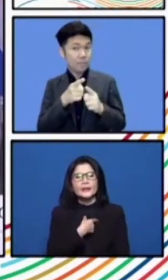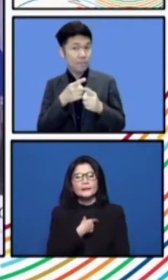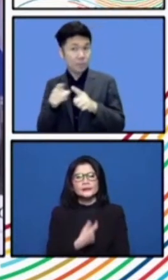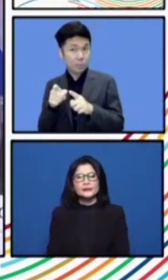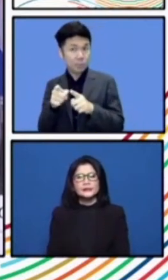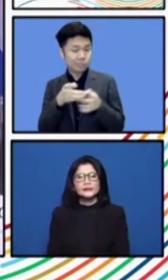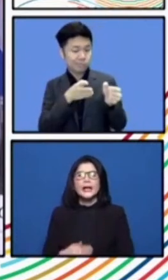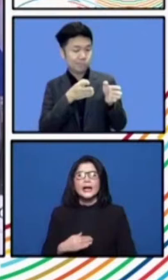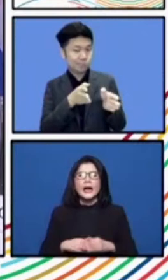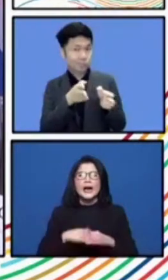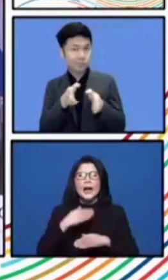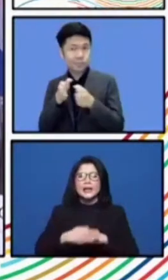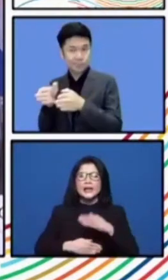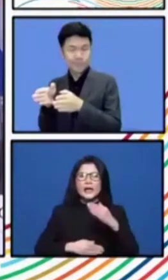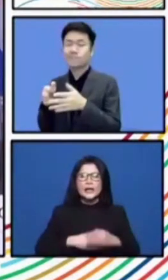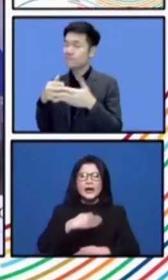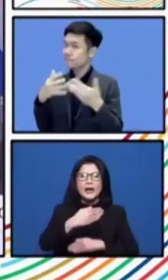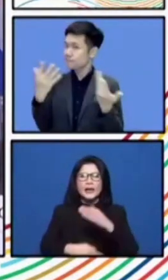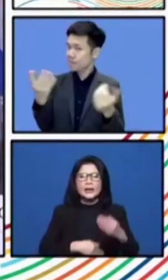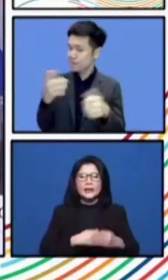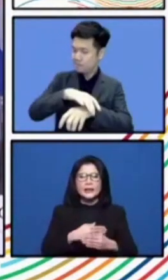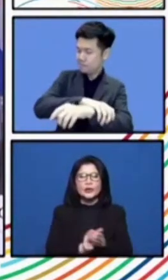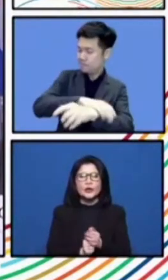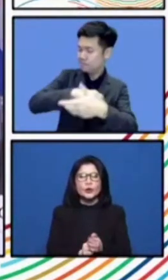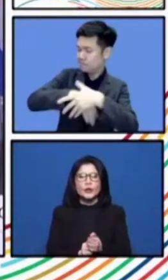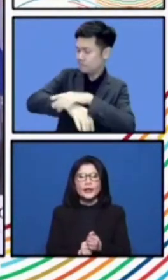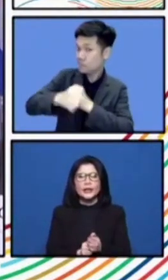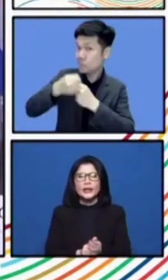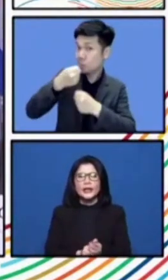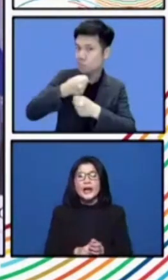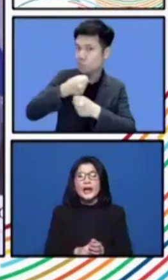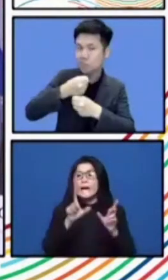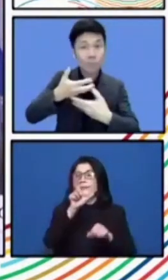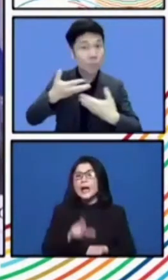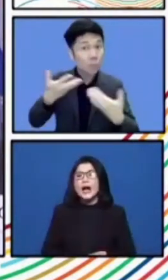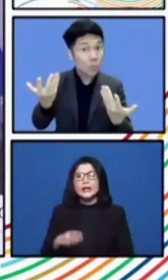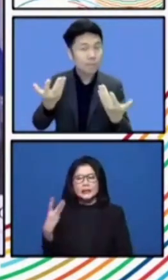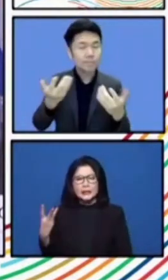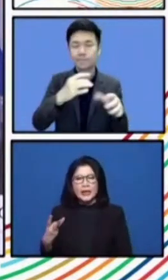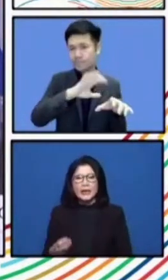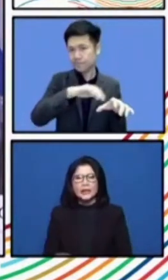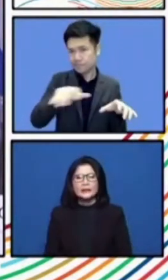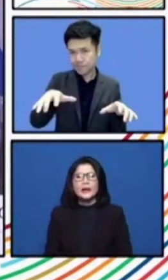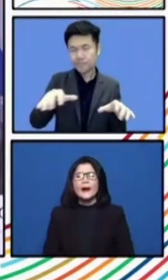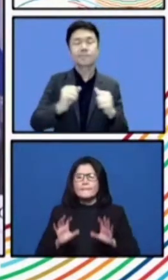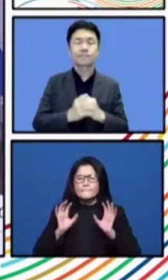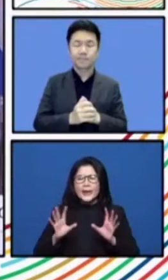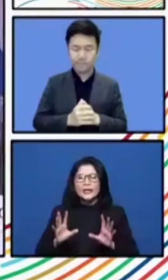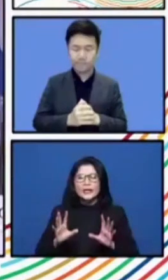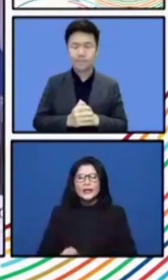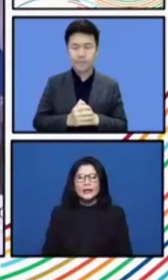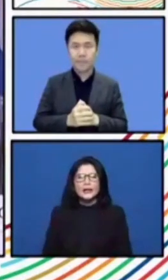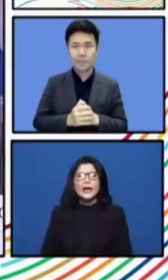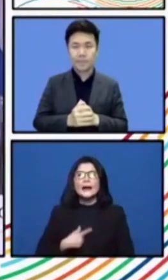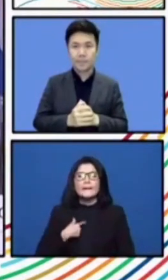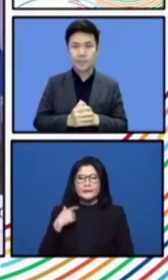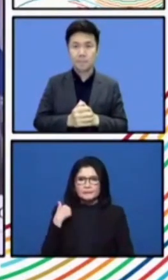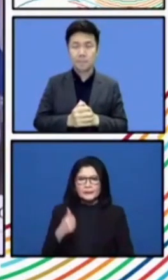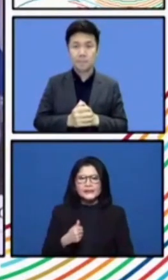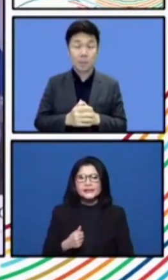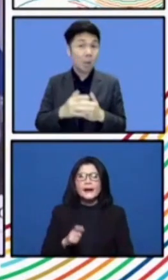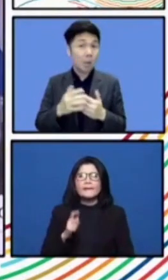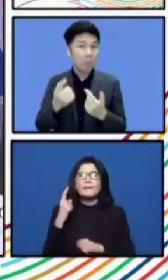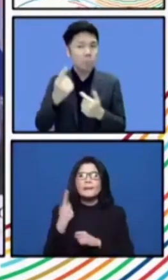parties can do so there are many things that state party can do to to make sure what Innovative